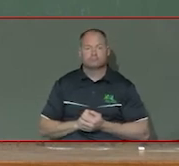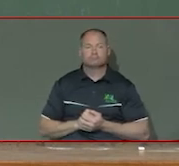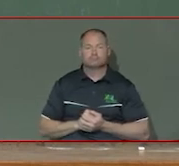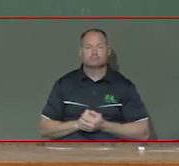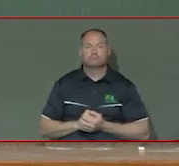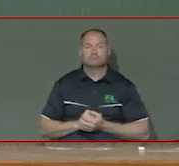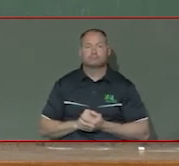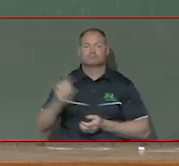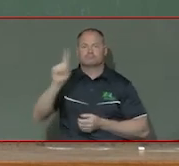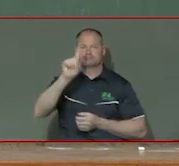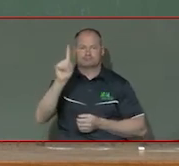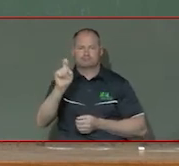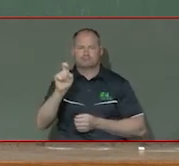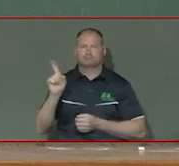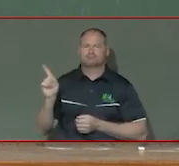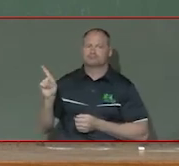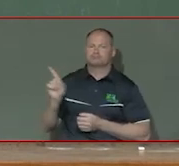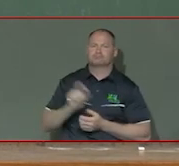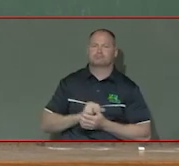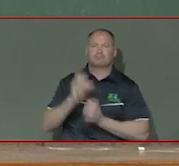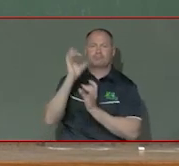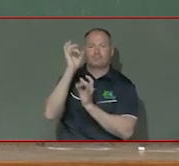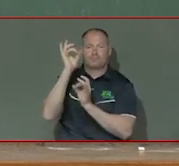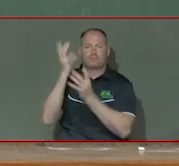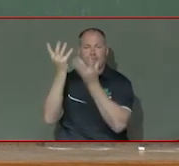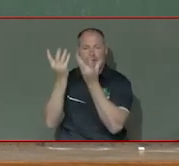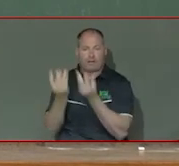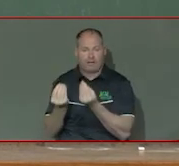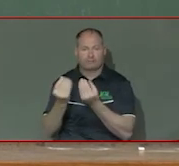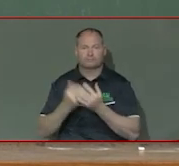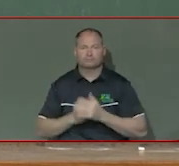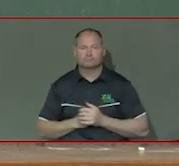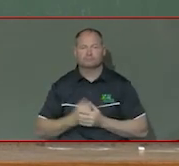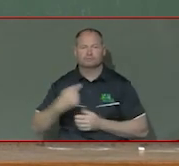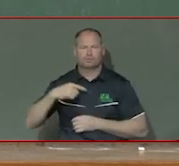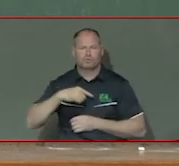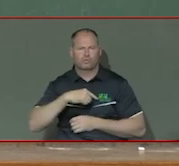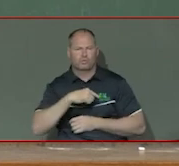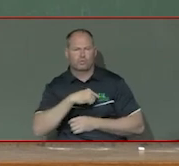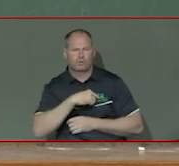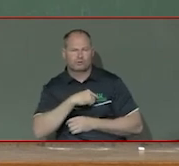is given. We need to determine